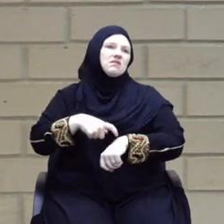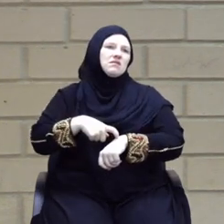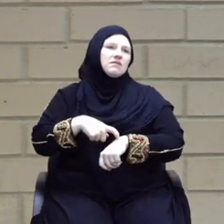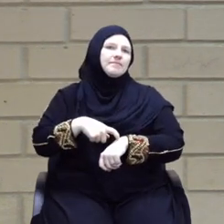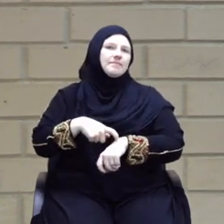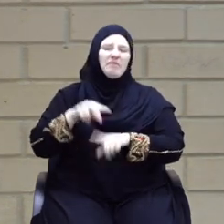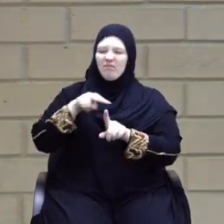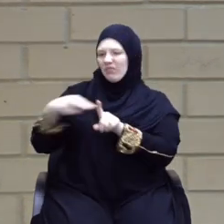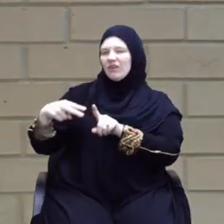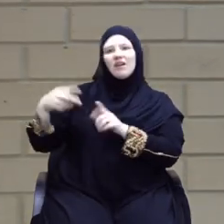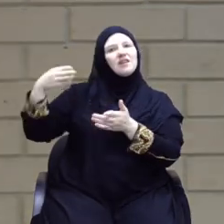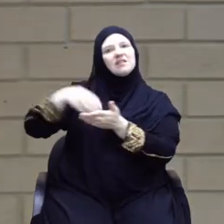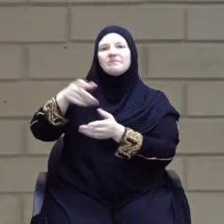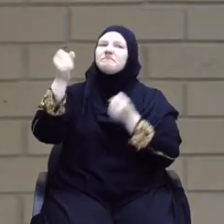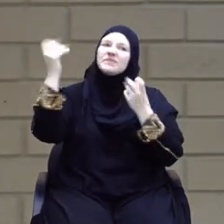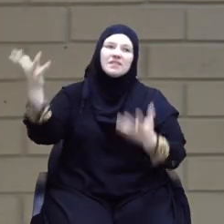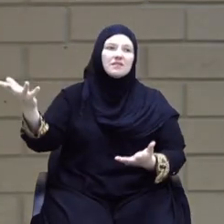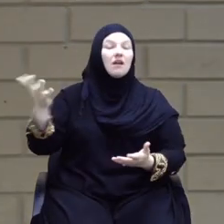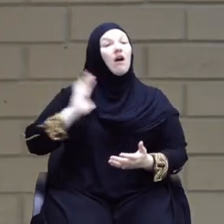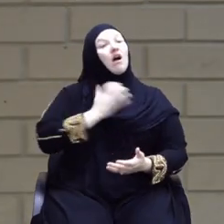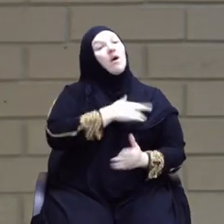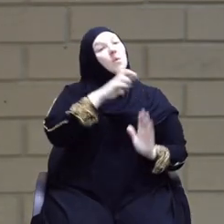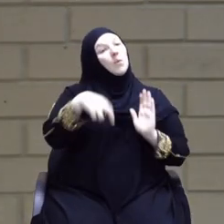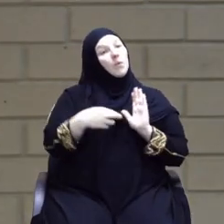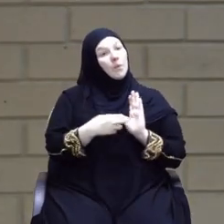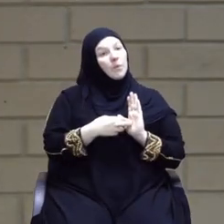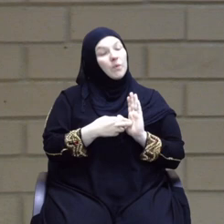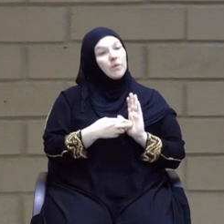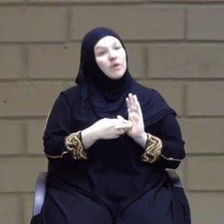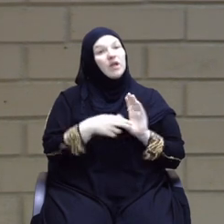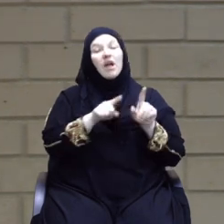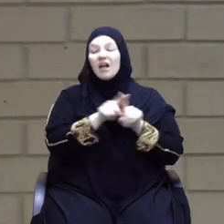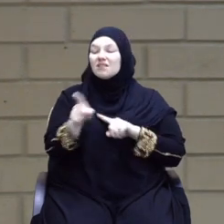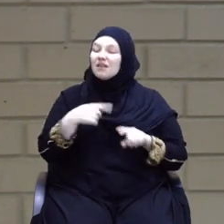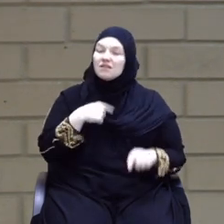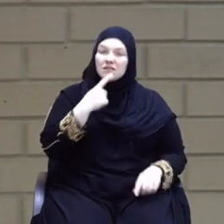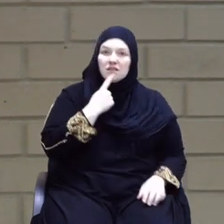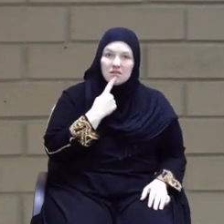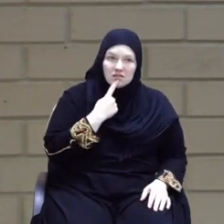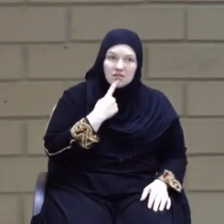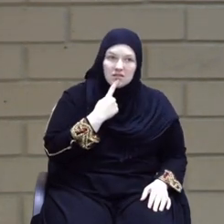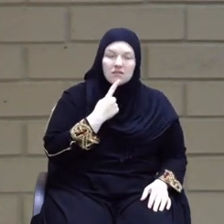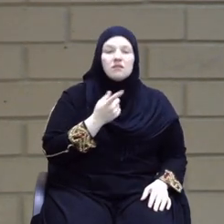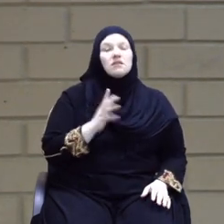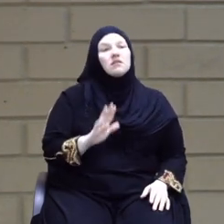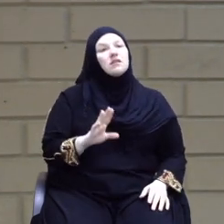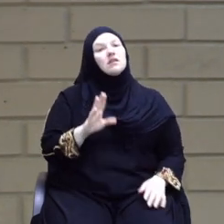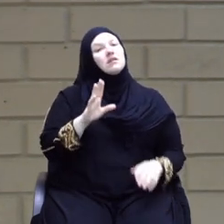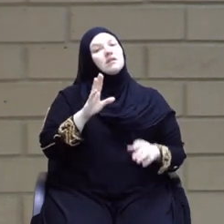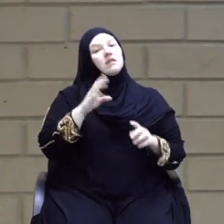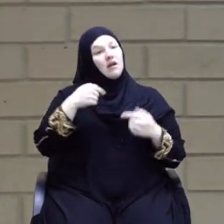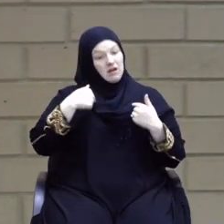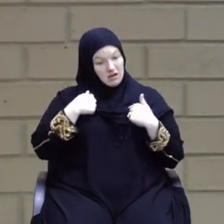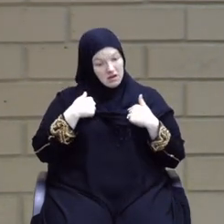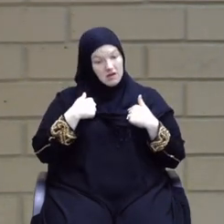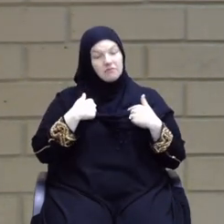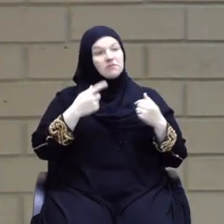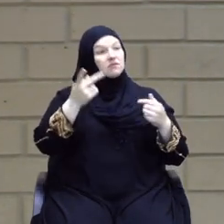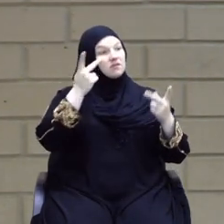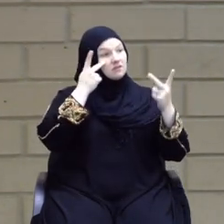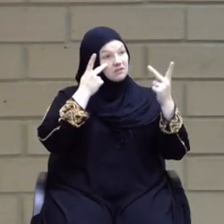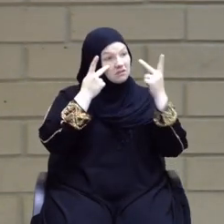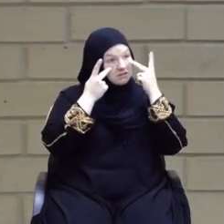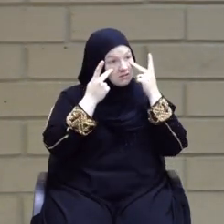And our role, as I said, to be among those who are receiving the glad tidings of the